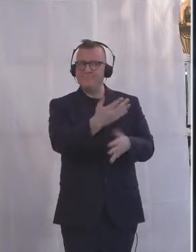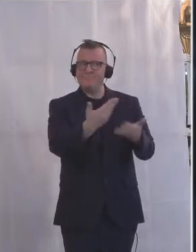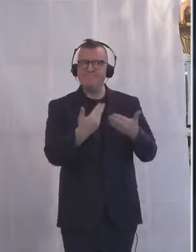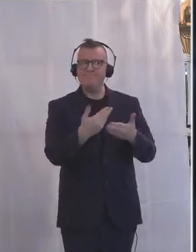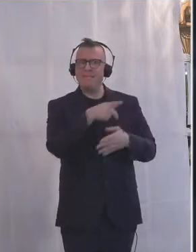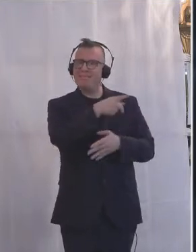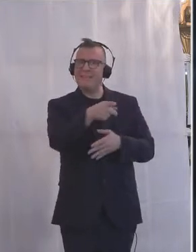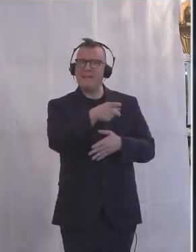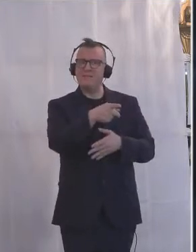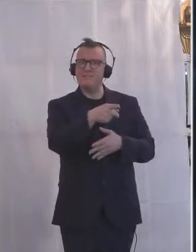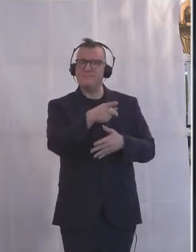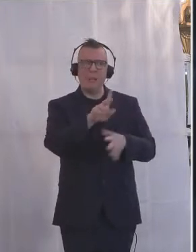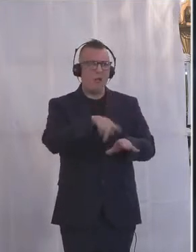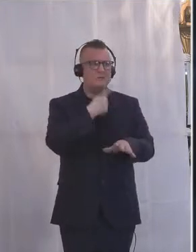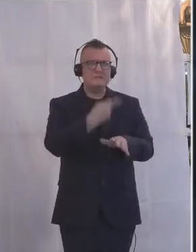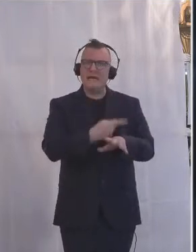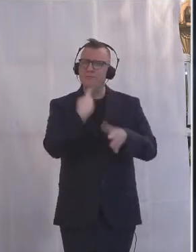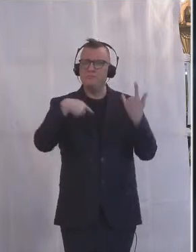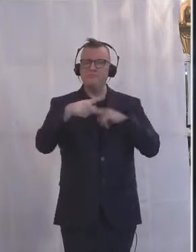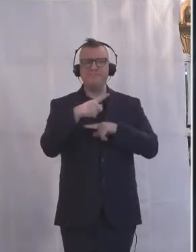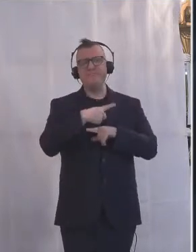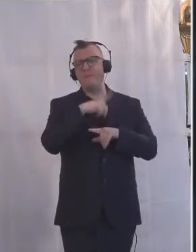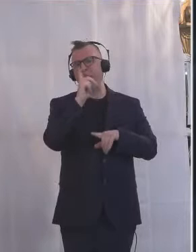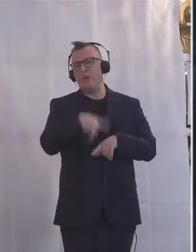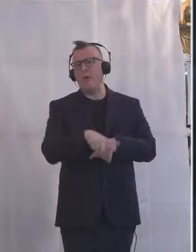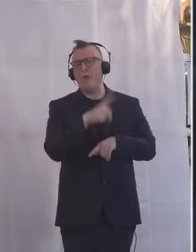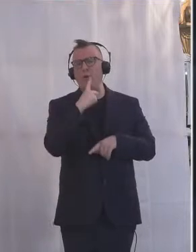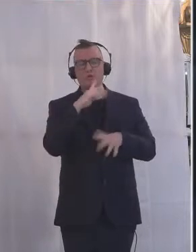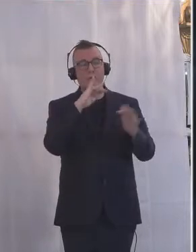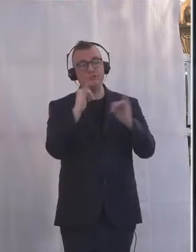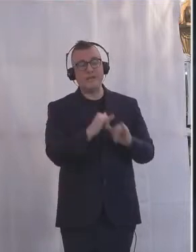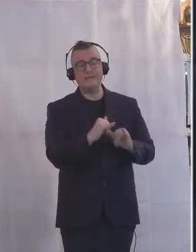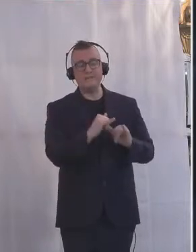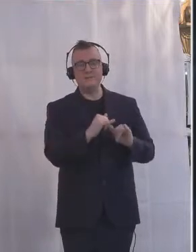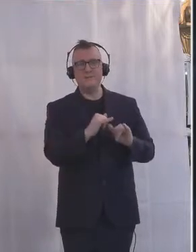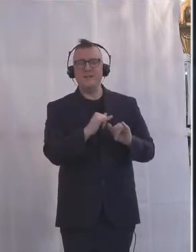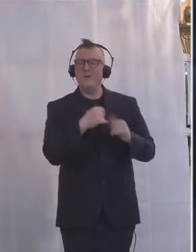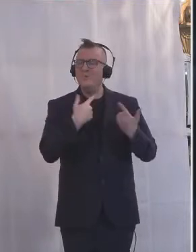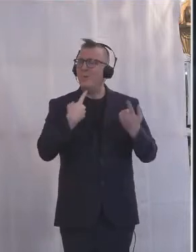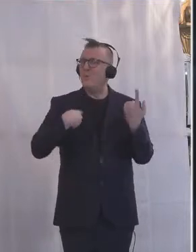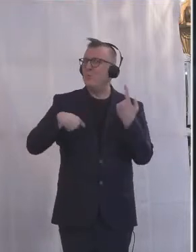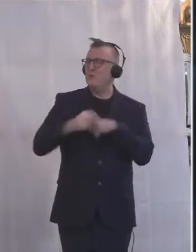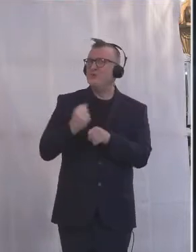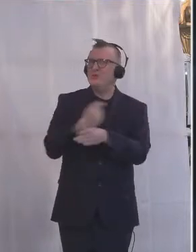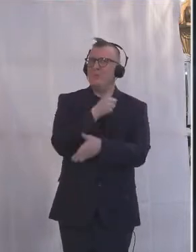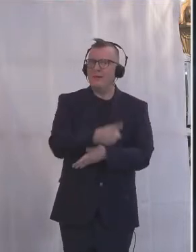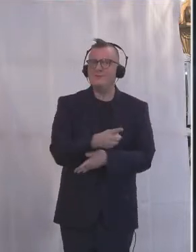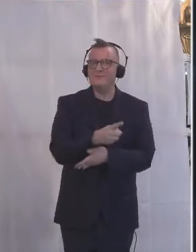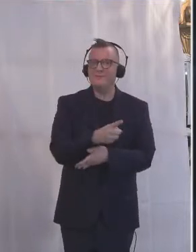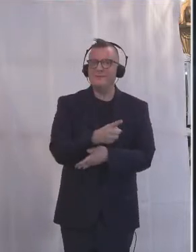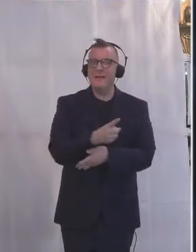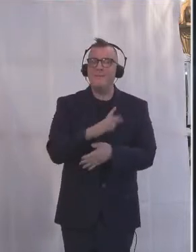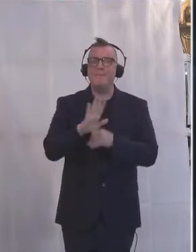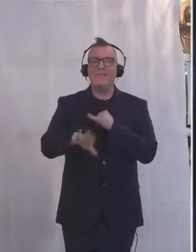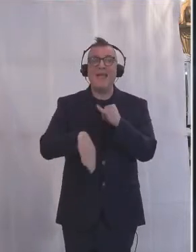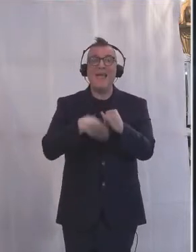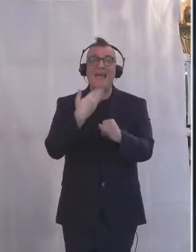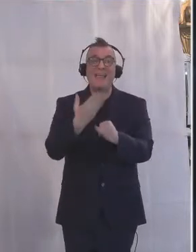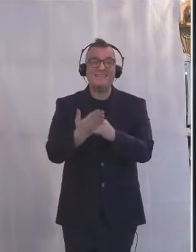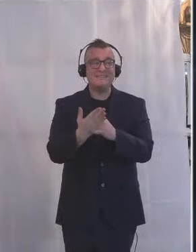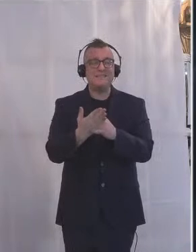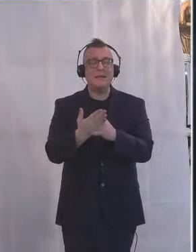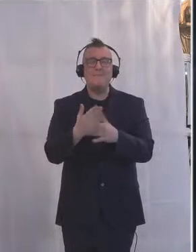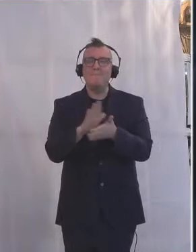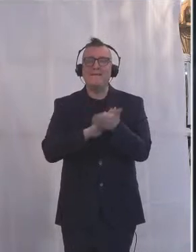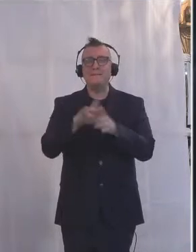on their well-being. We do all of that in our training methodology. And then ultimately, it's about the people accessing those